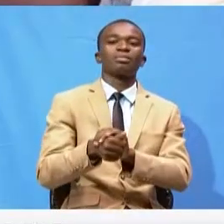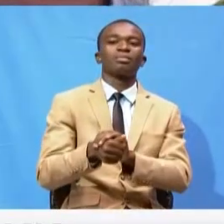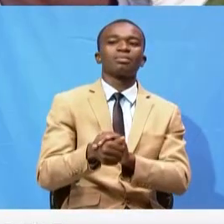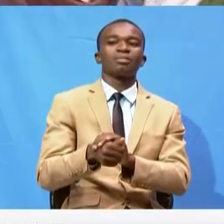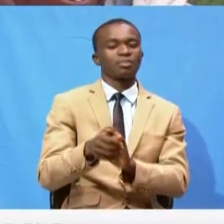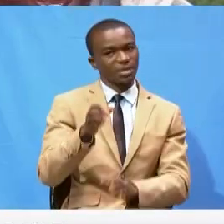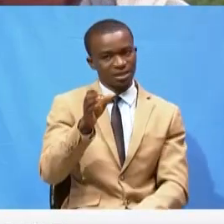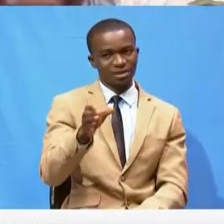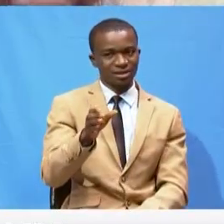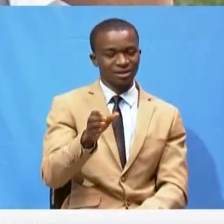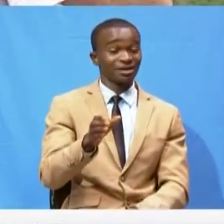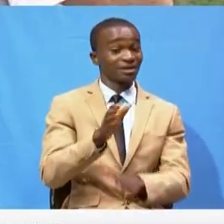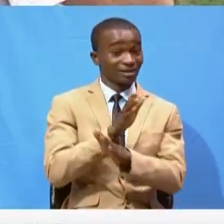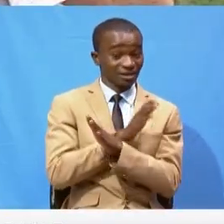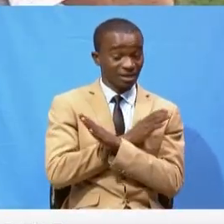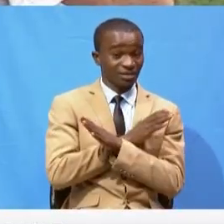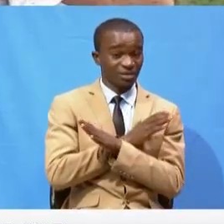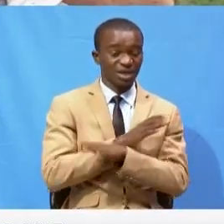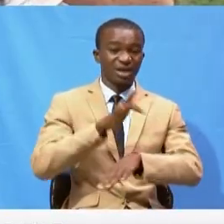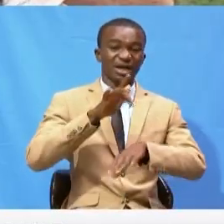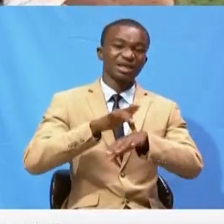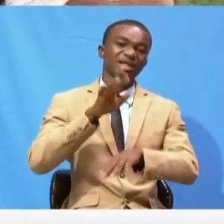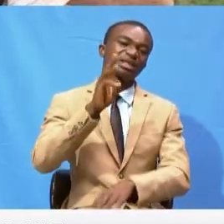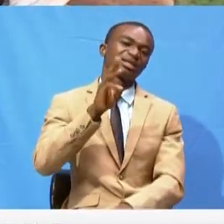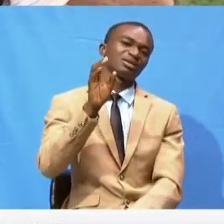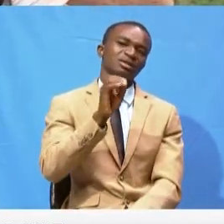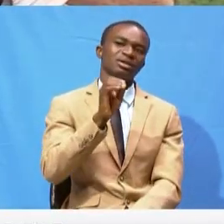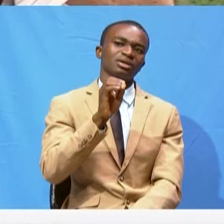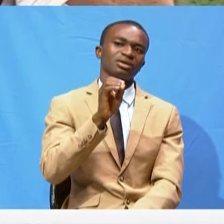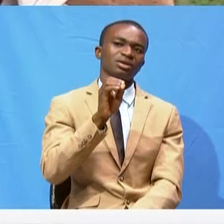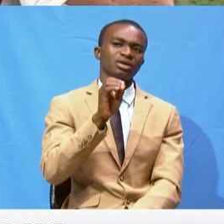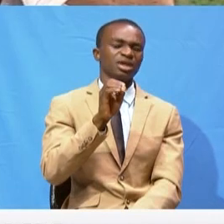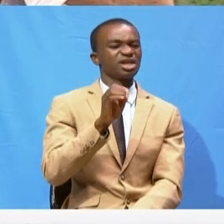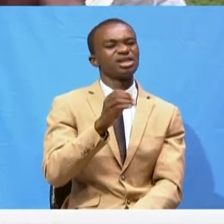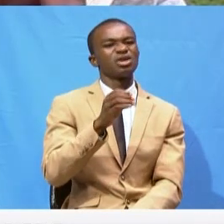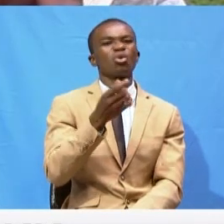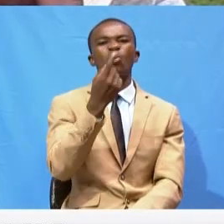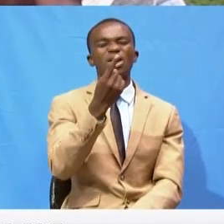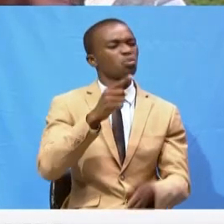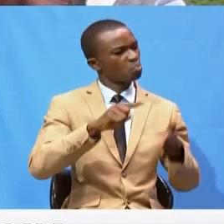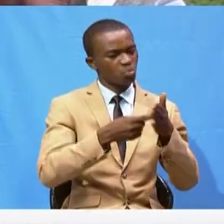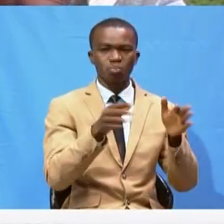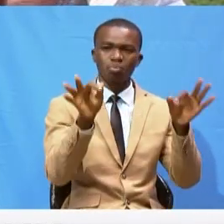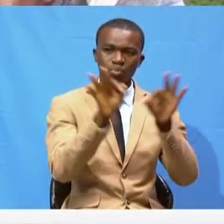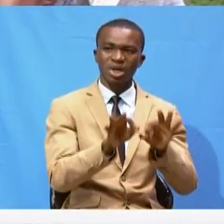dubbed Zambia at 60, she only has one wish.